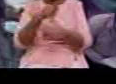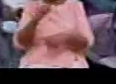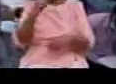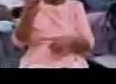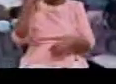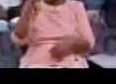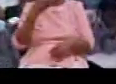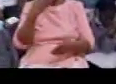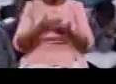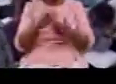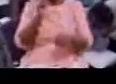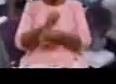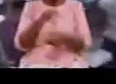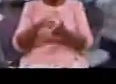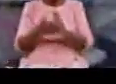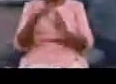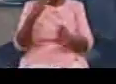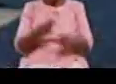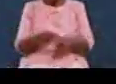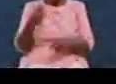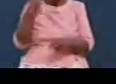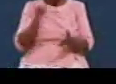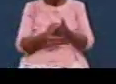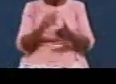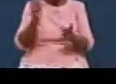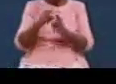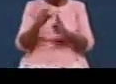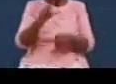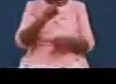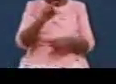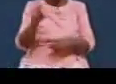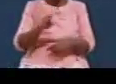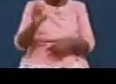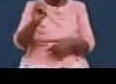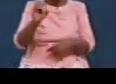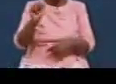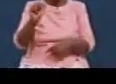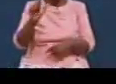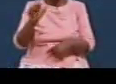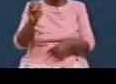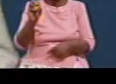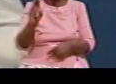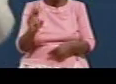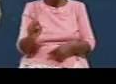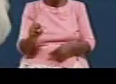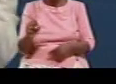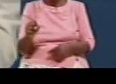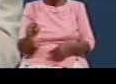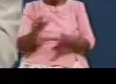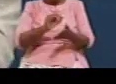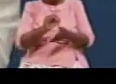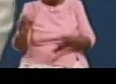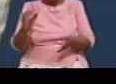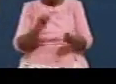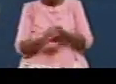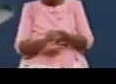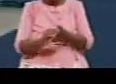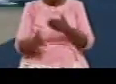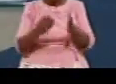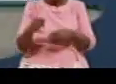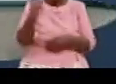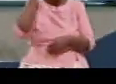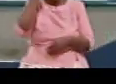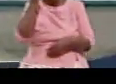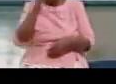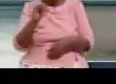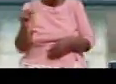name. Look at that word, zealous, zealous, zealous, underline that. Maybe you are wondering, when